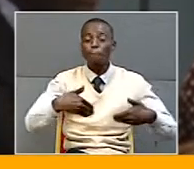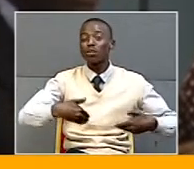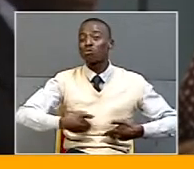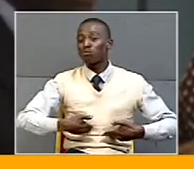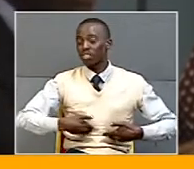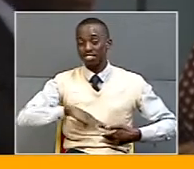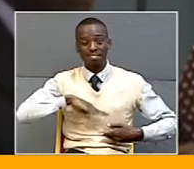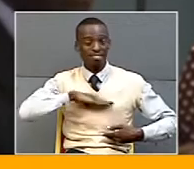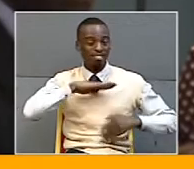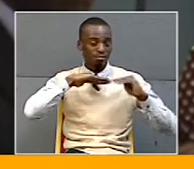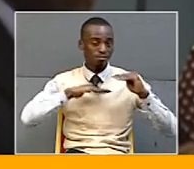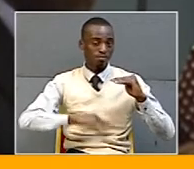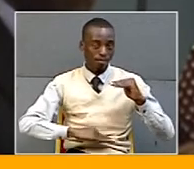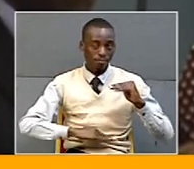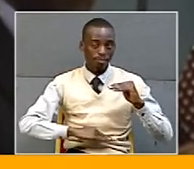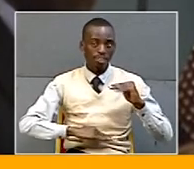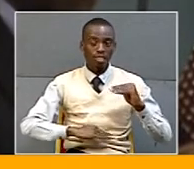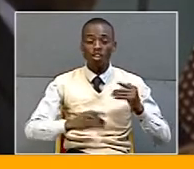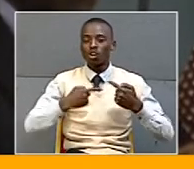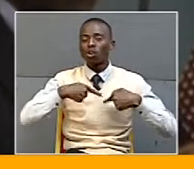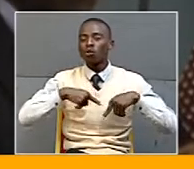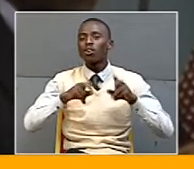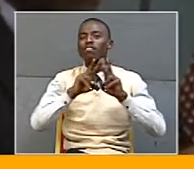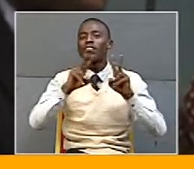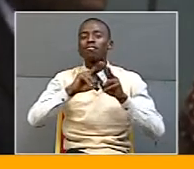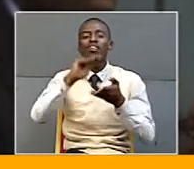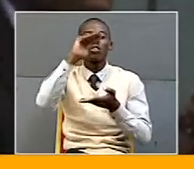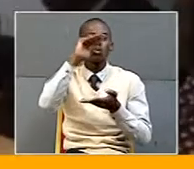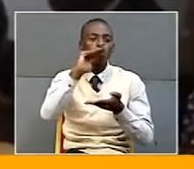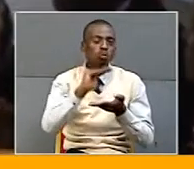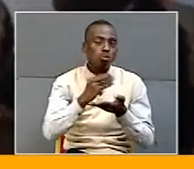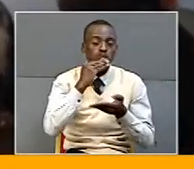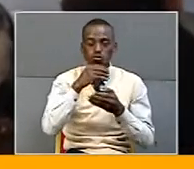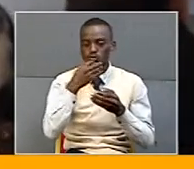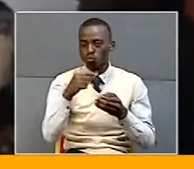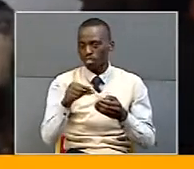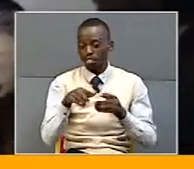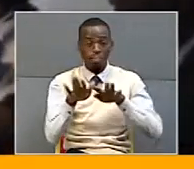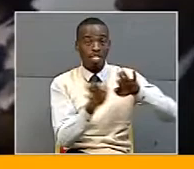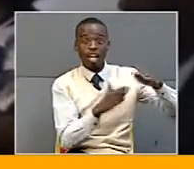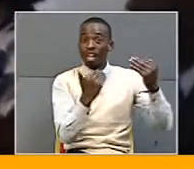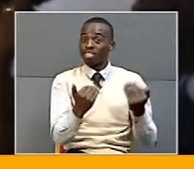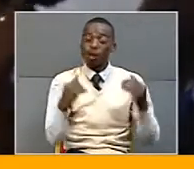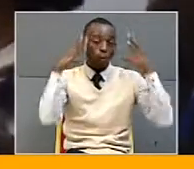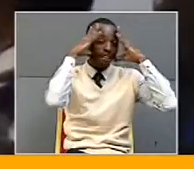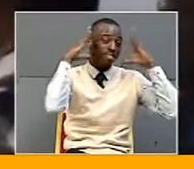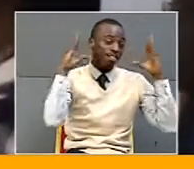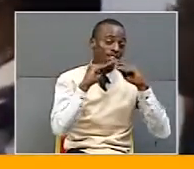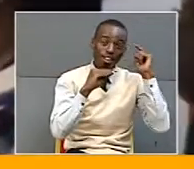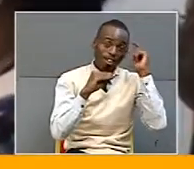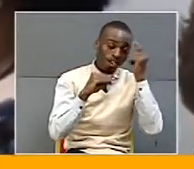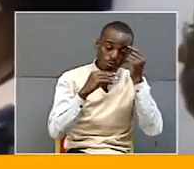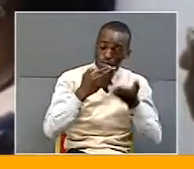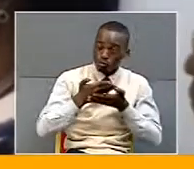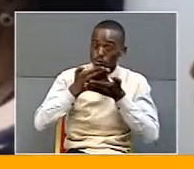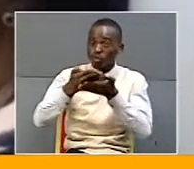below teenage with very low nutrition levels. Now, the Netherlands government is to